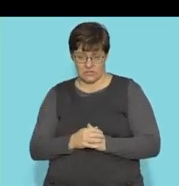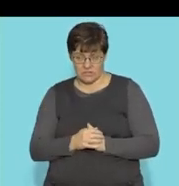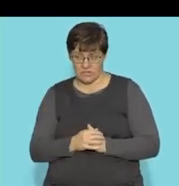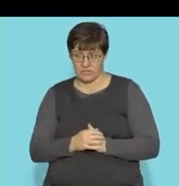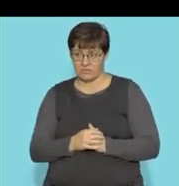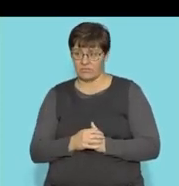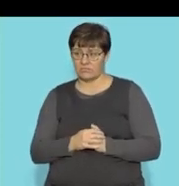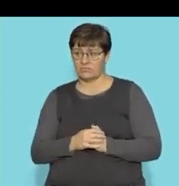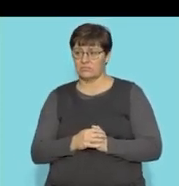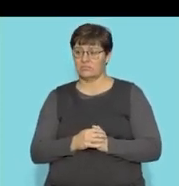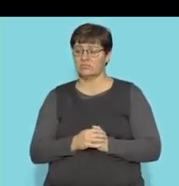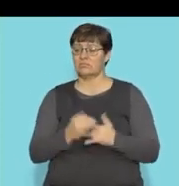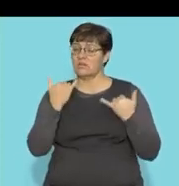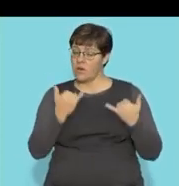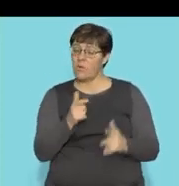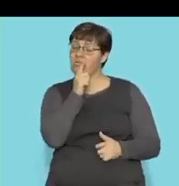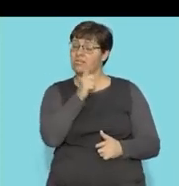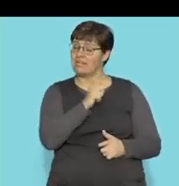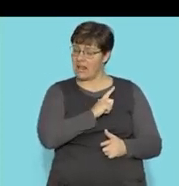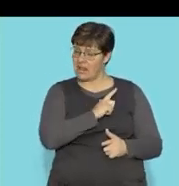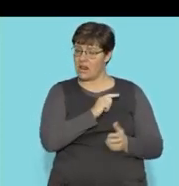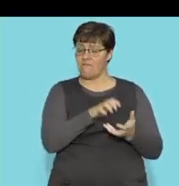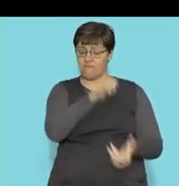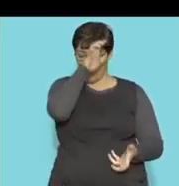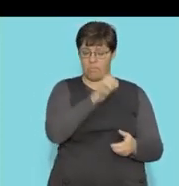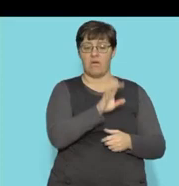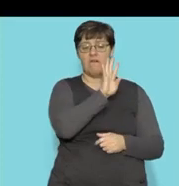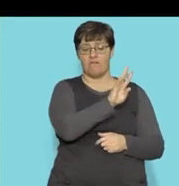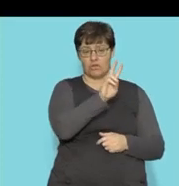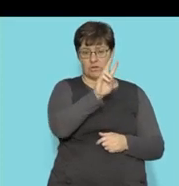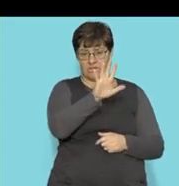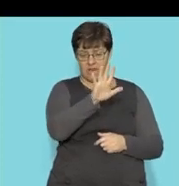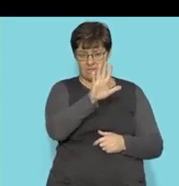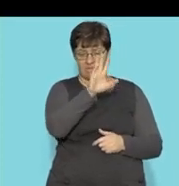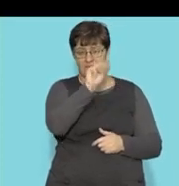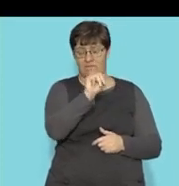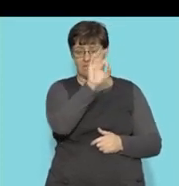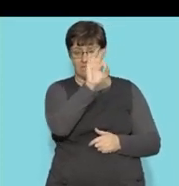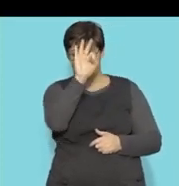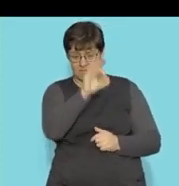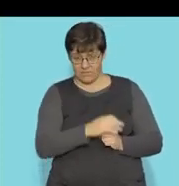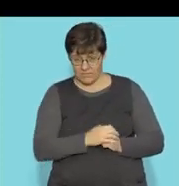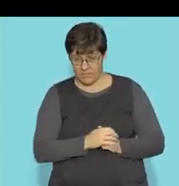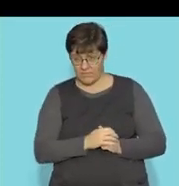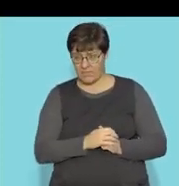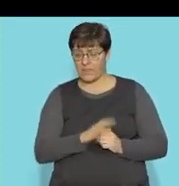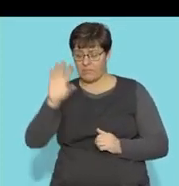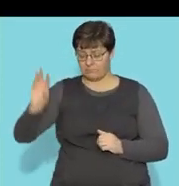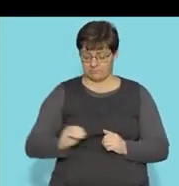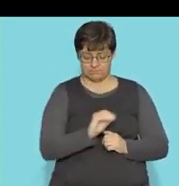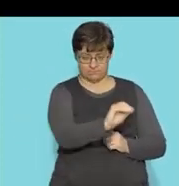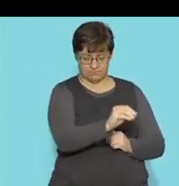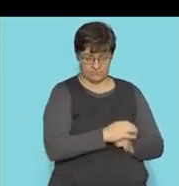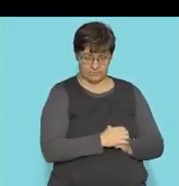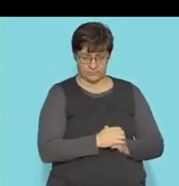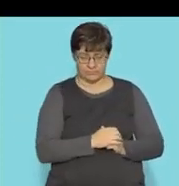the perpendicular height. We've been told what the volume is. I know that it is 425 meters cubed, so I can